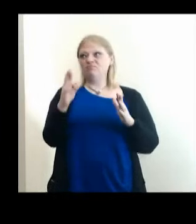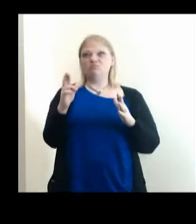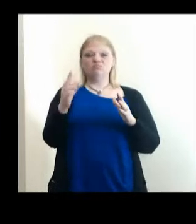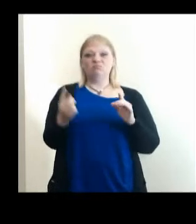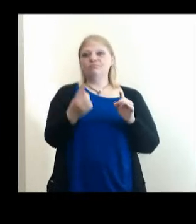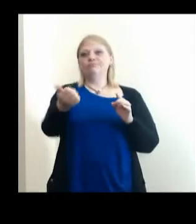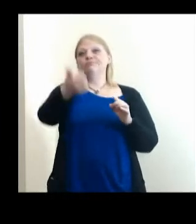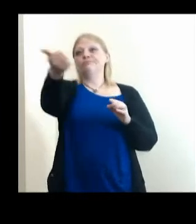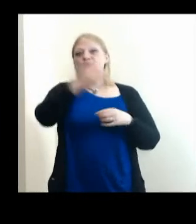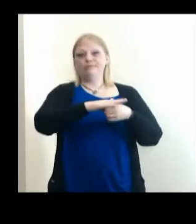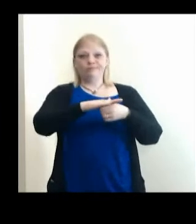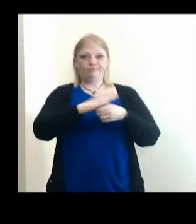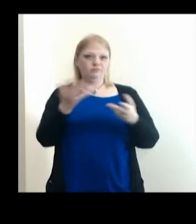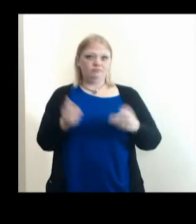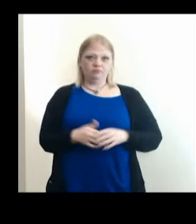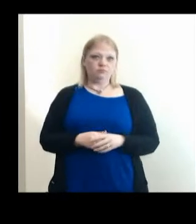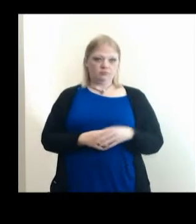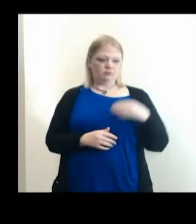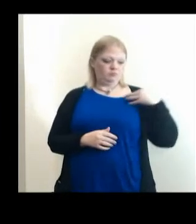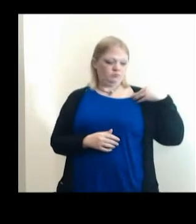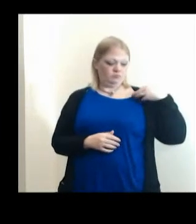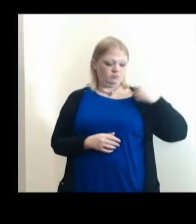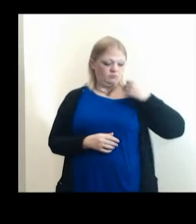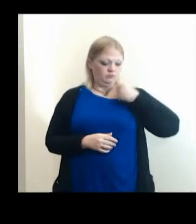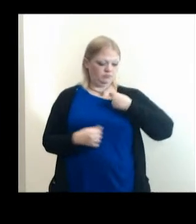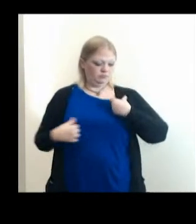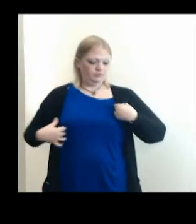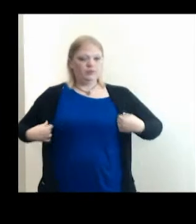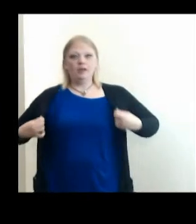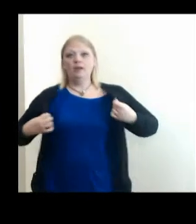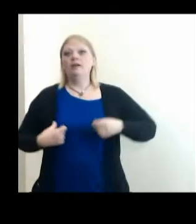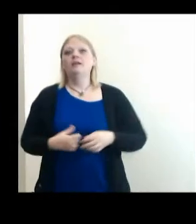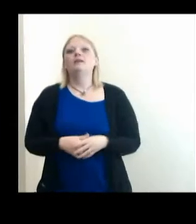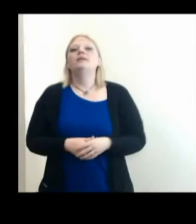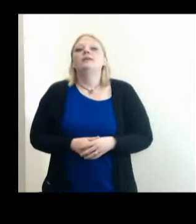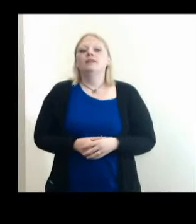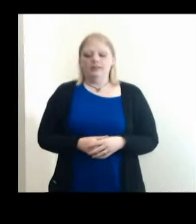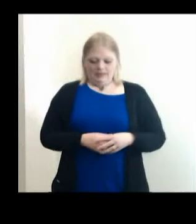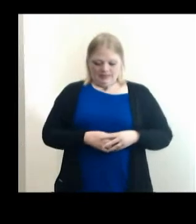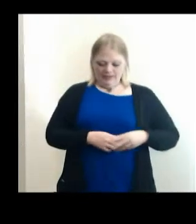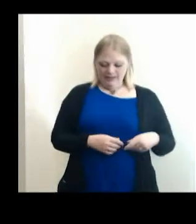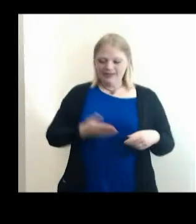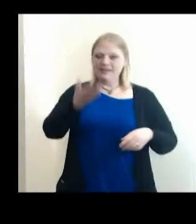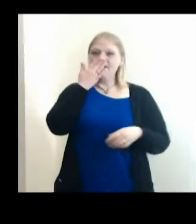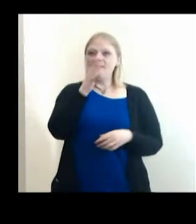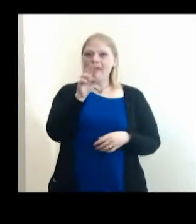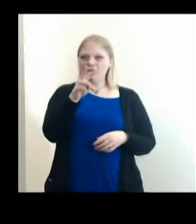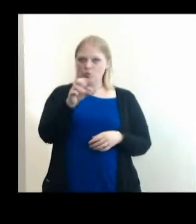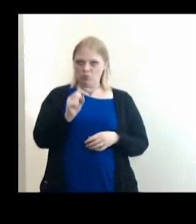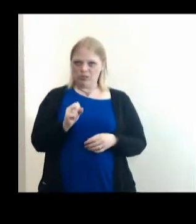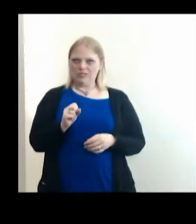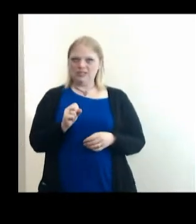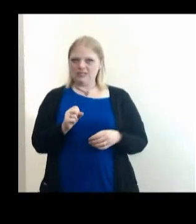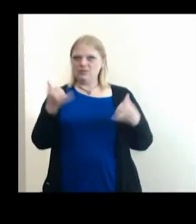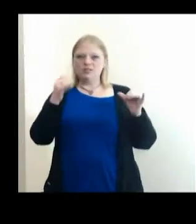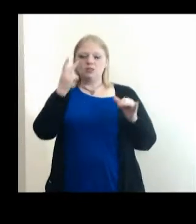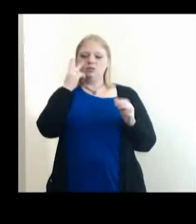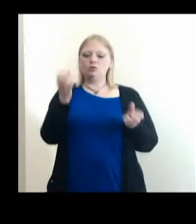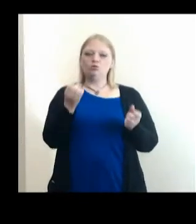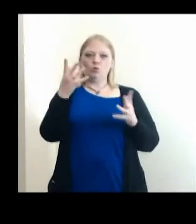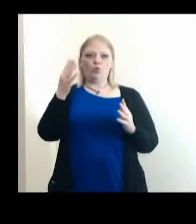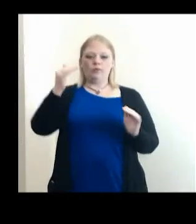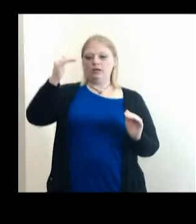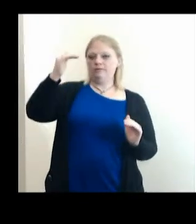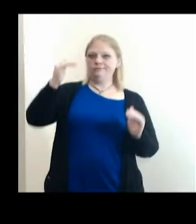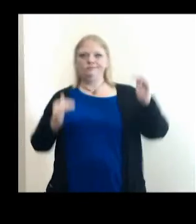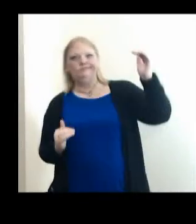of the other sites in the community. So the bad news in terms of vaccination is that we're still seeing so many